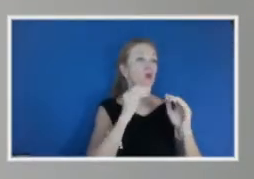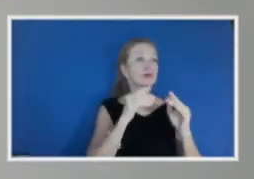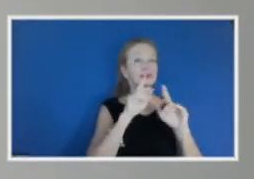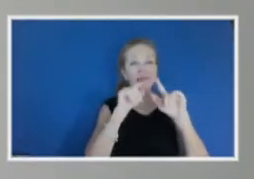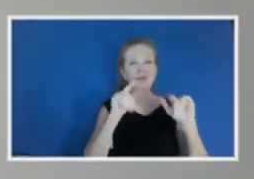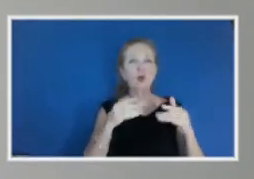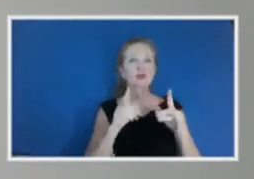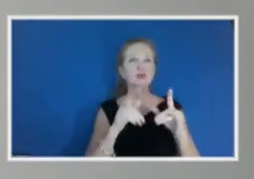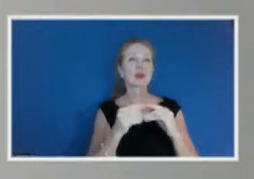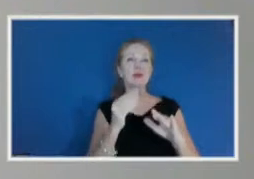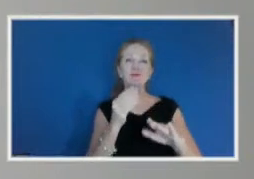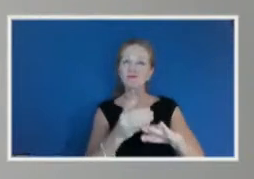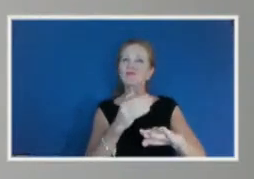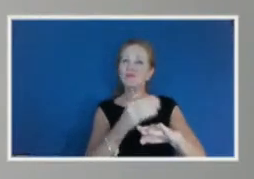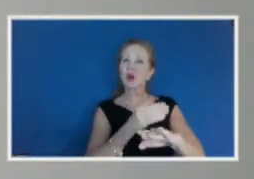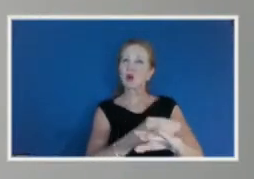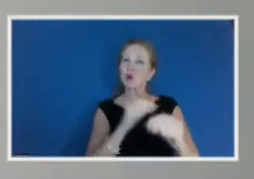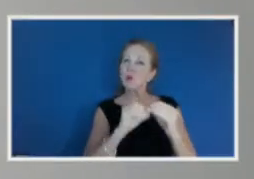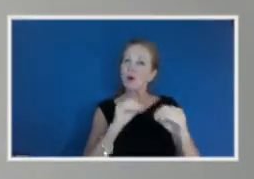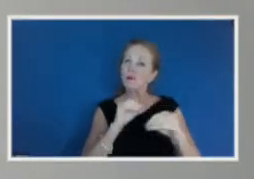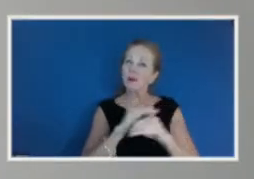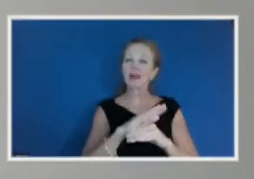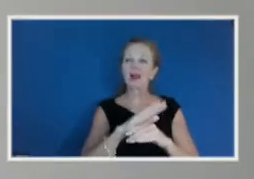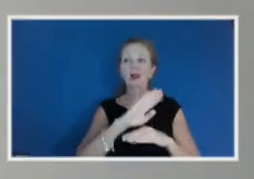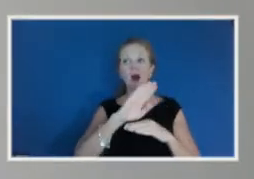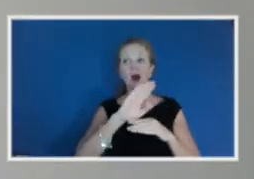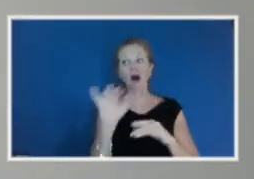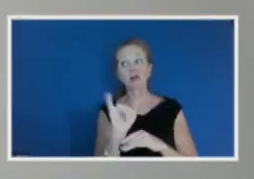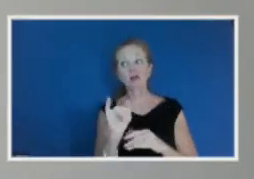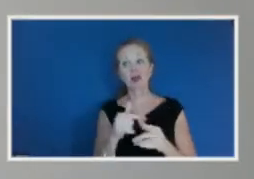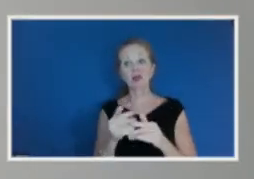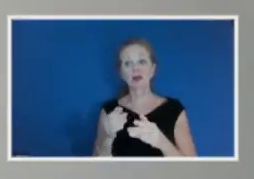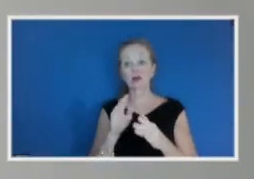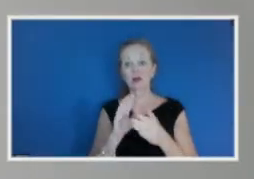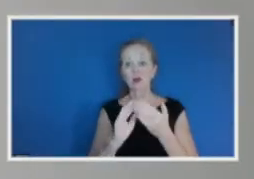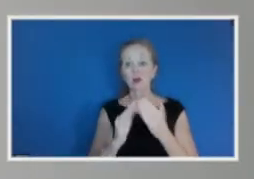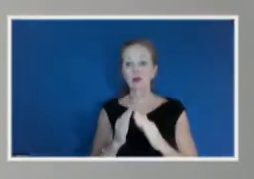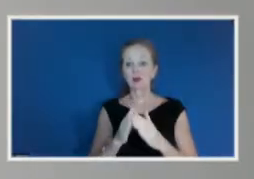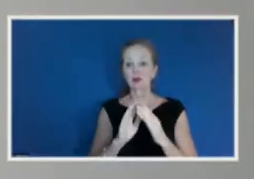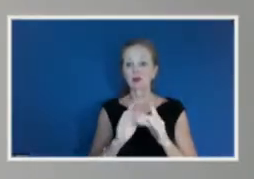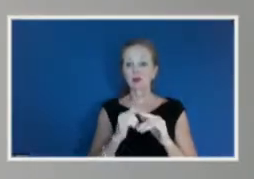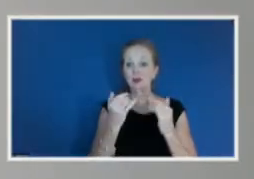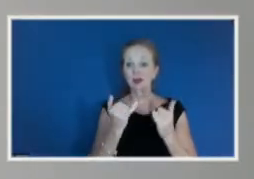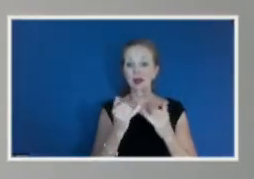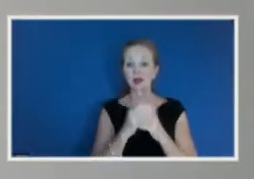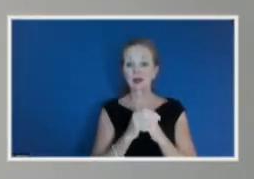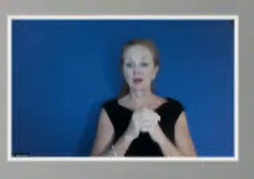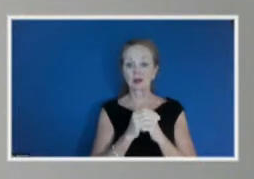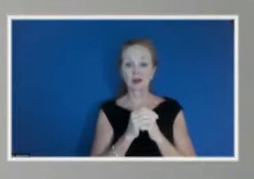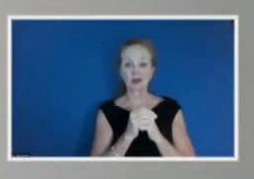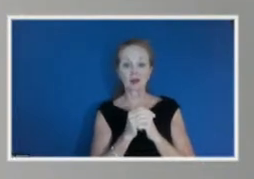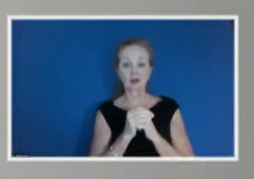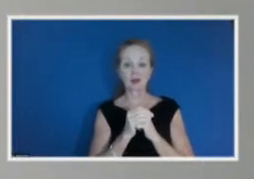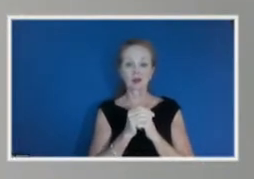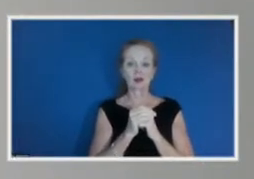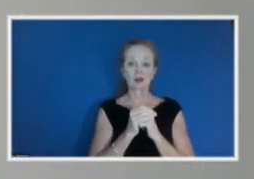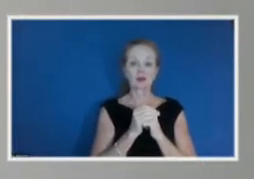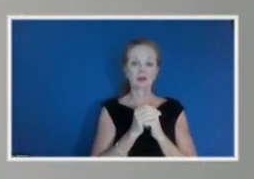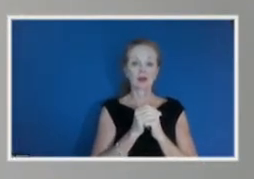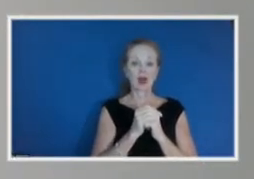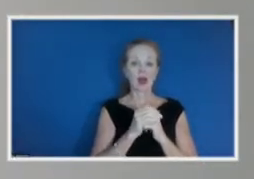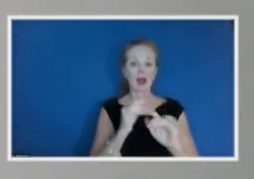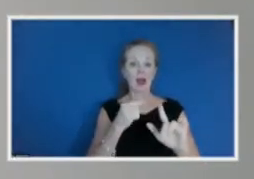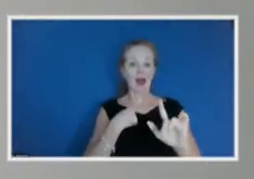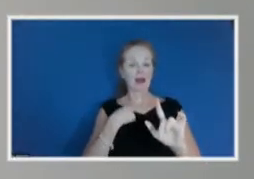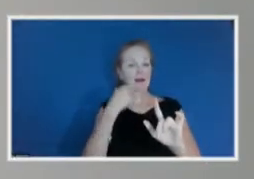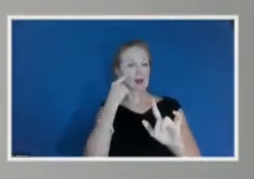public records requests that are coming in. Like I mentioned earlier, to date, we've had over 600 of those. I think we have